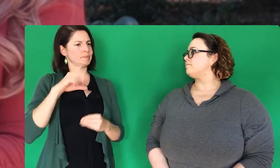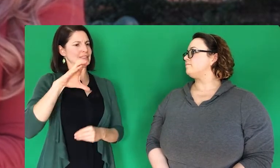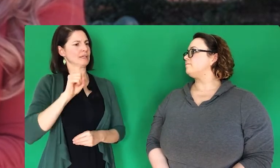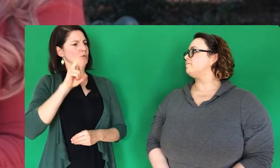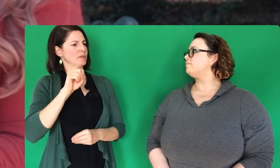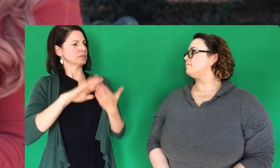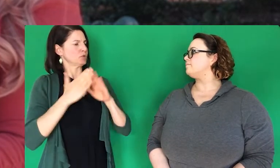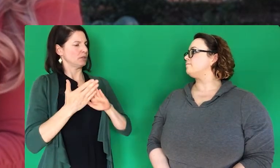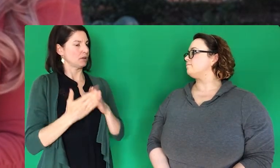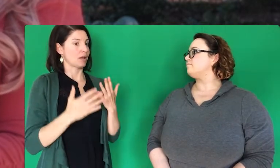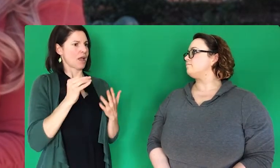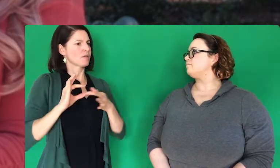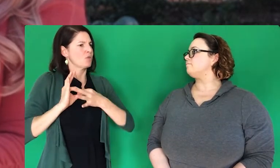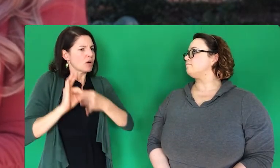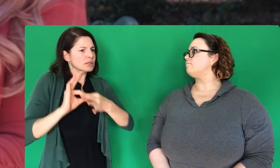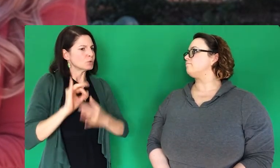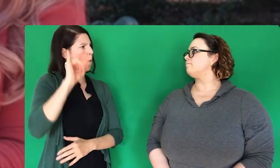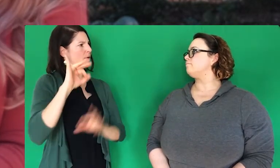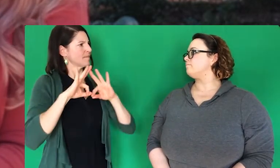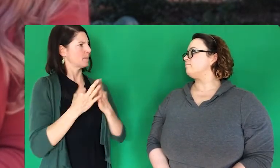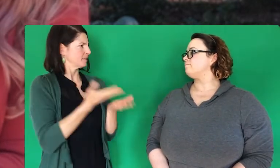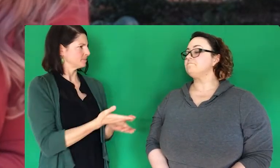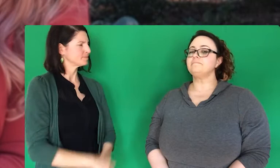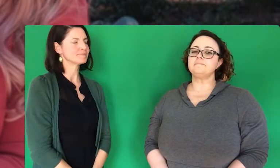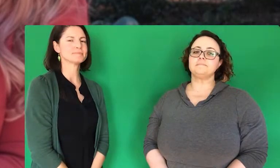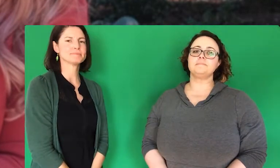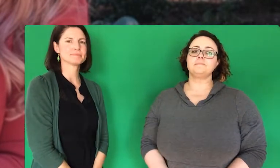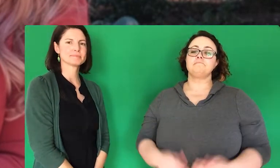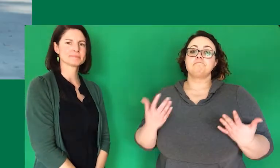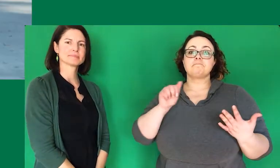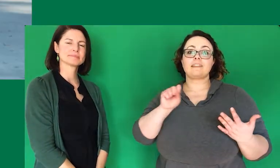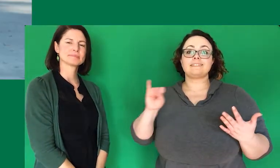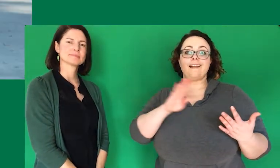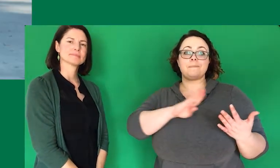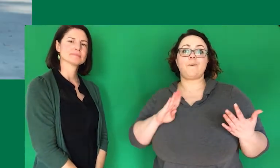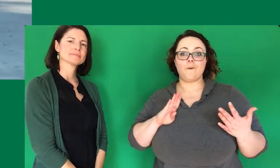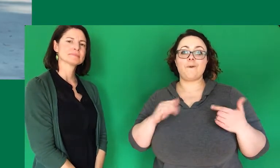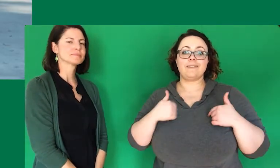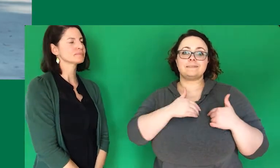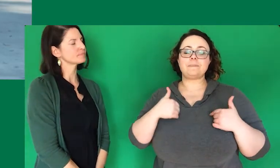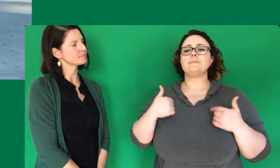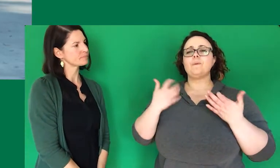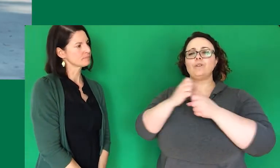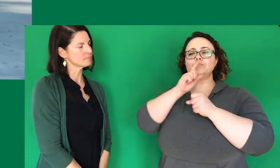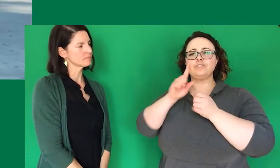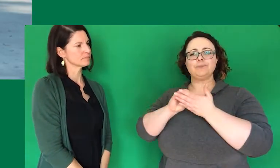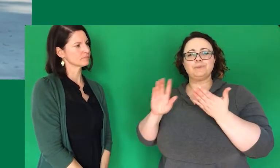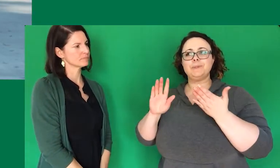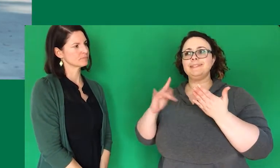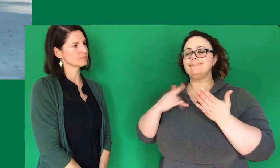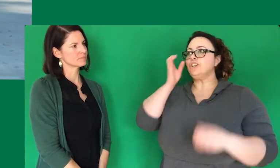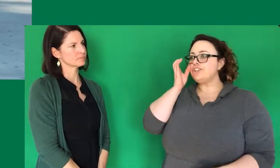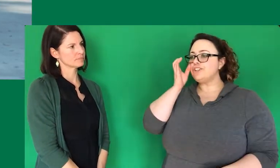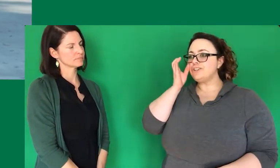ownership of the Sac State community and belongingness to the Hornet family? As an ASI board member, I just really want to